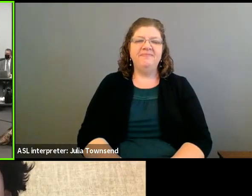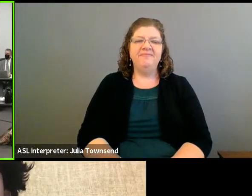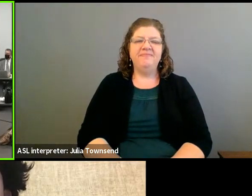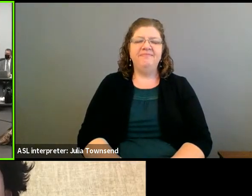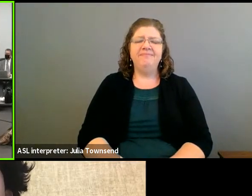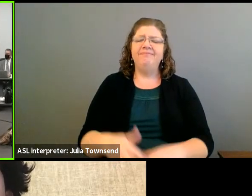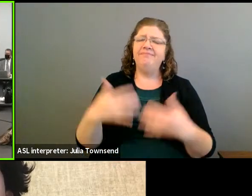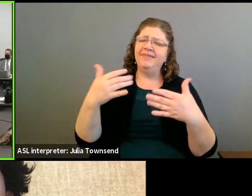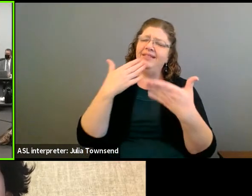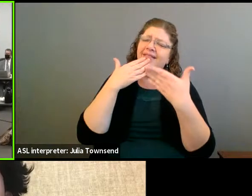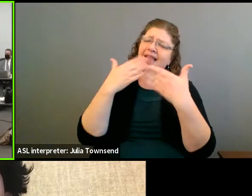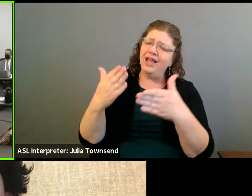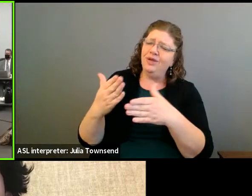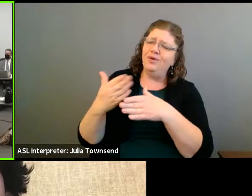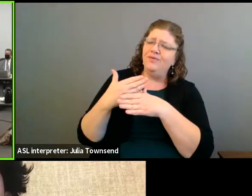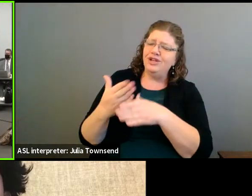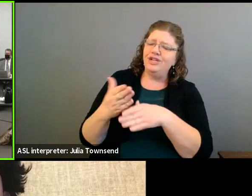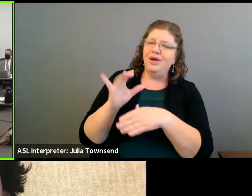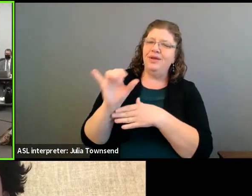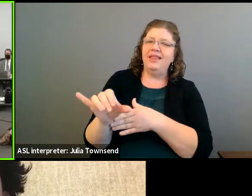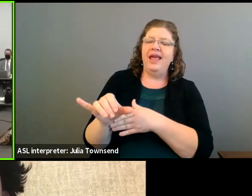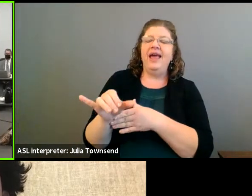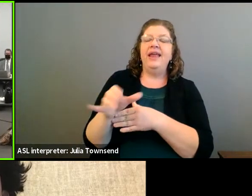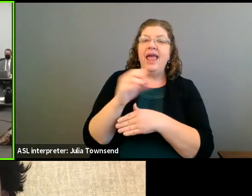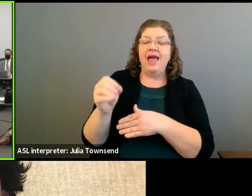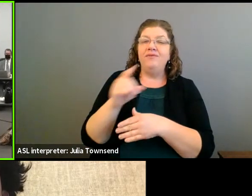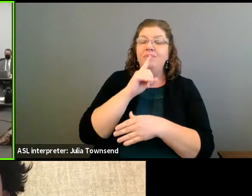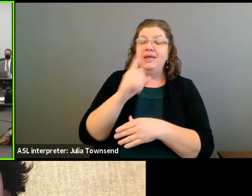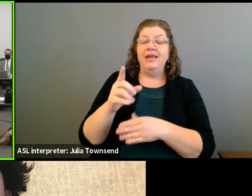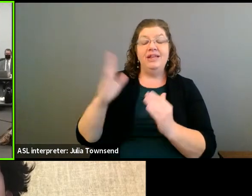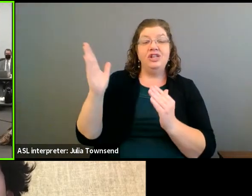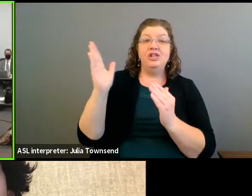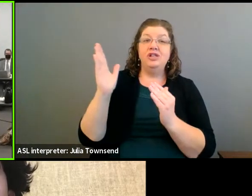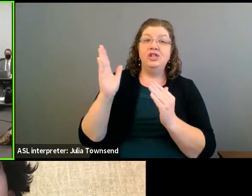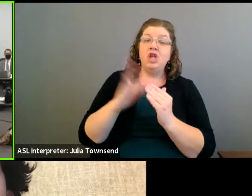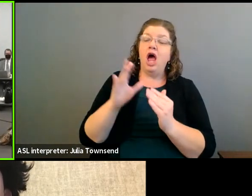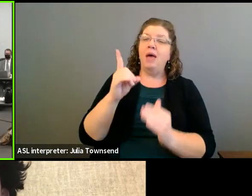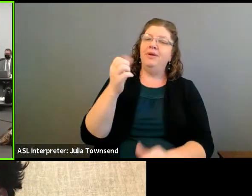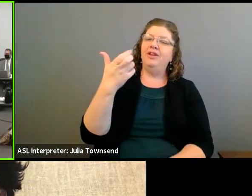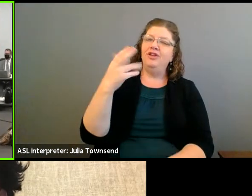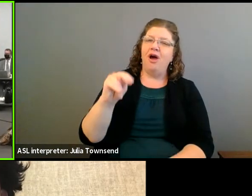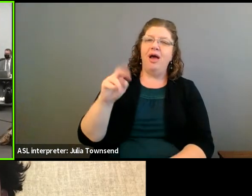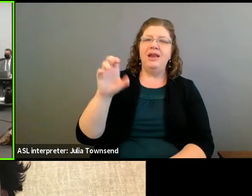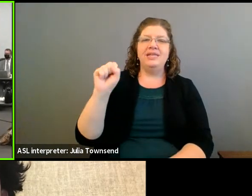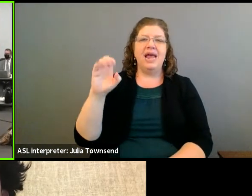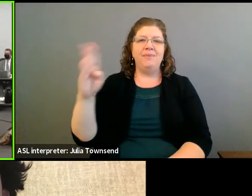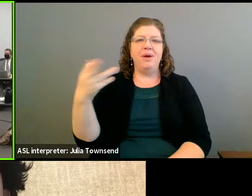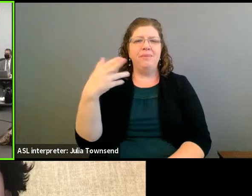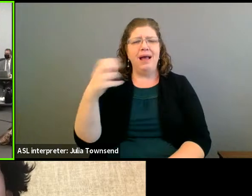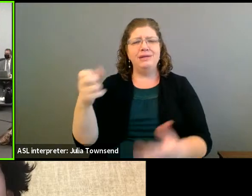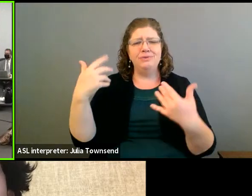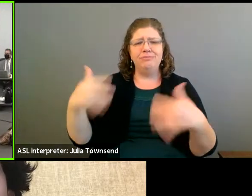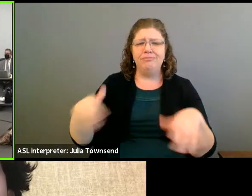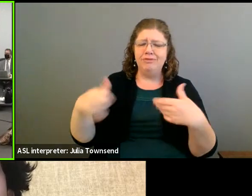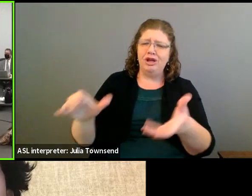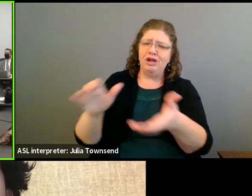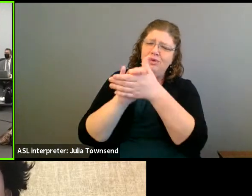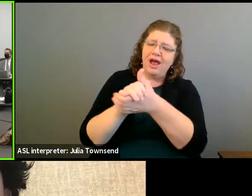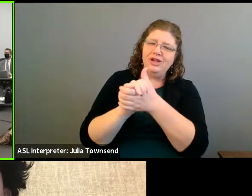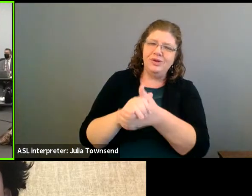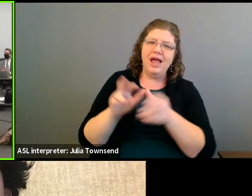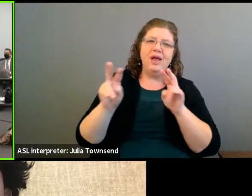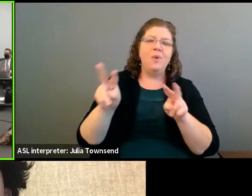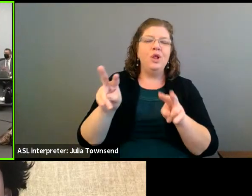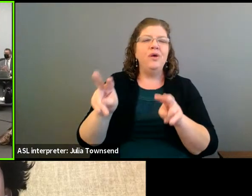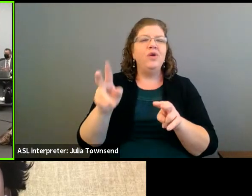Thank you for sharing that and for being a top don at Santa Barbara High School. Congratulations, and we look to hearing more